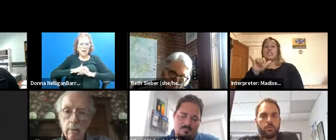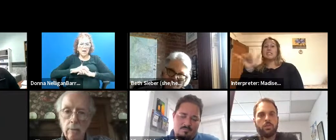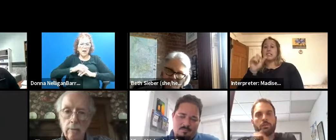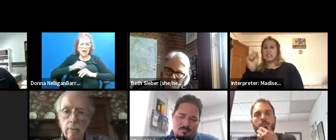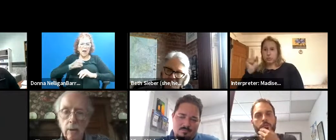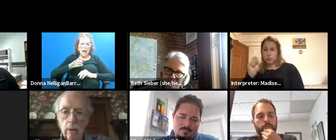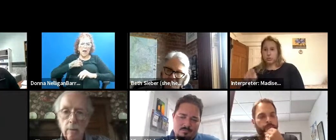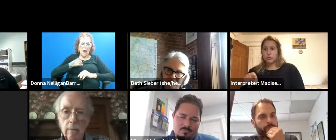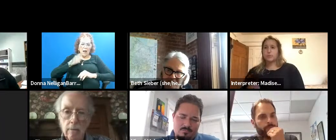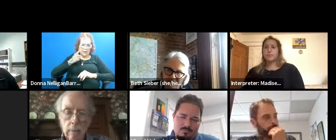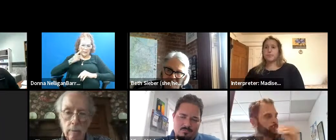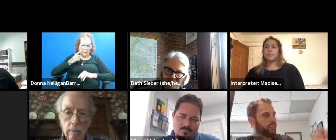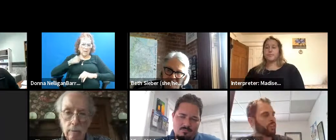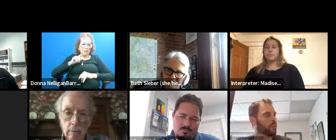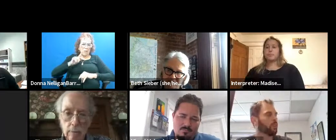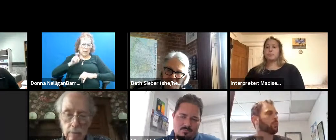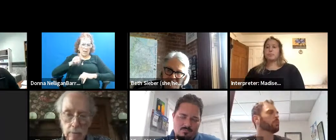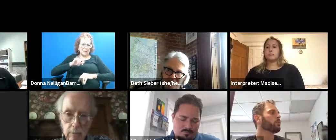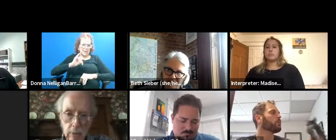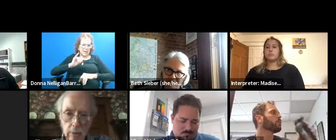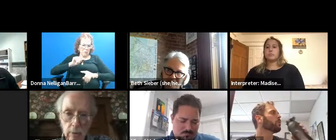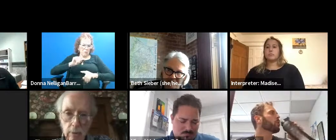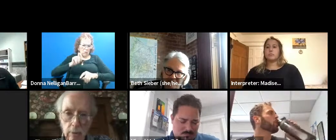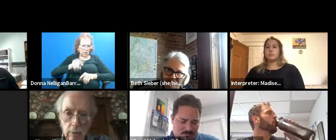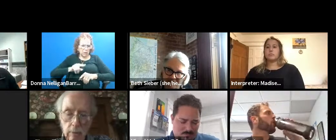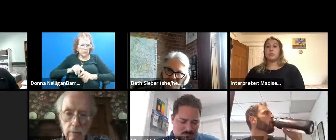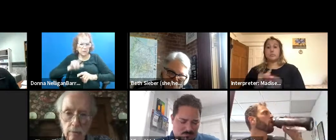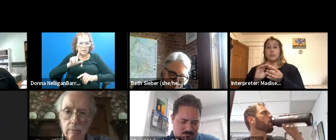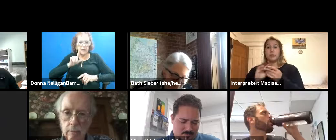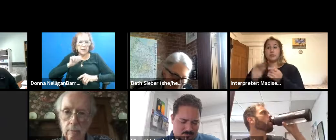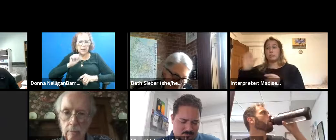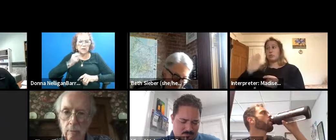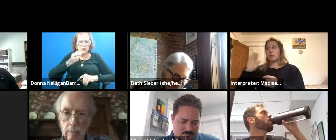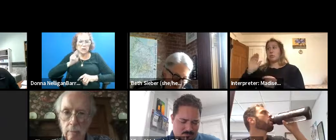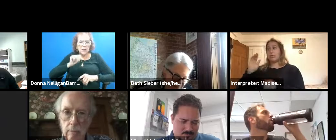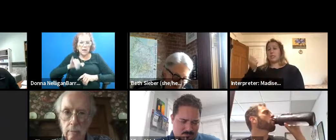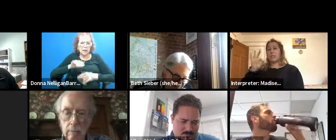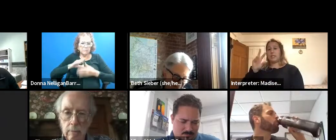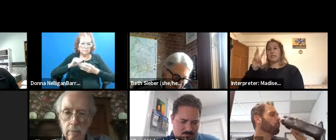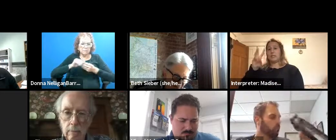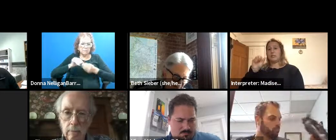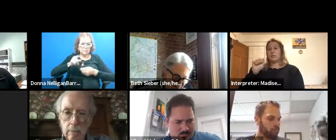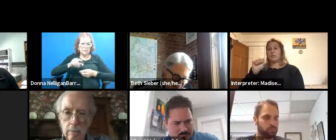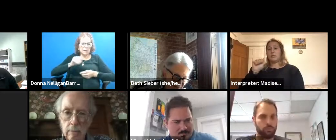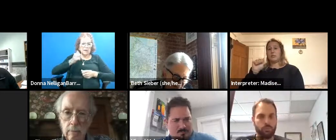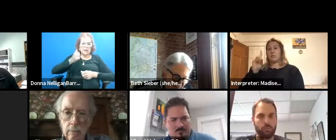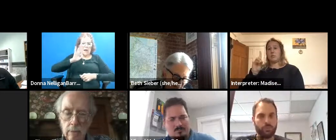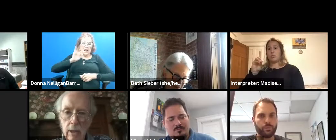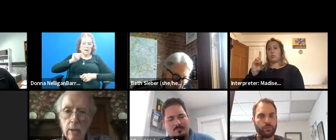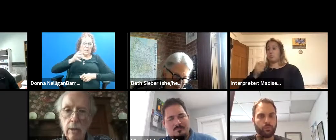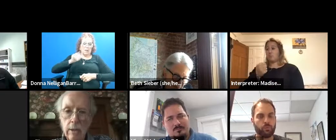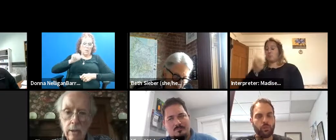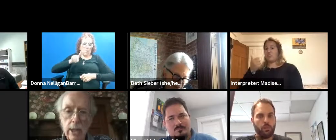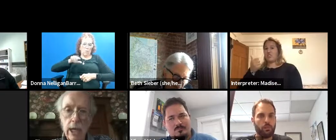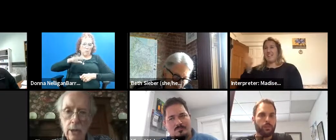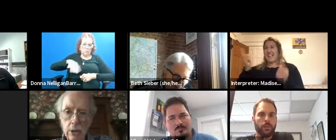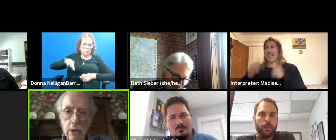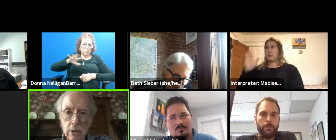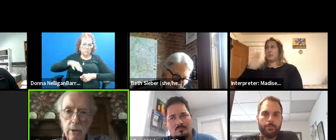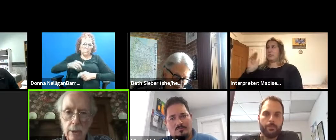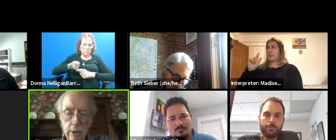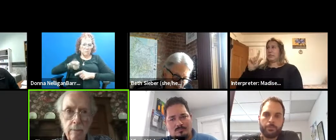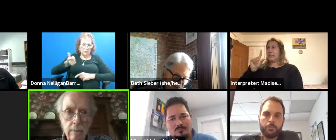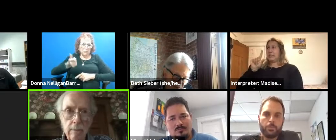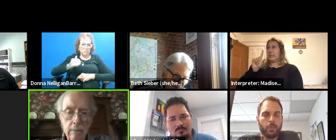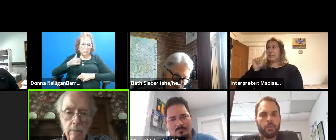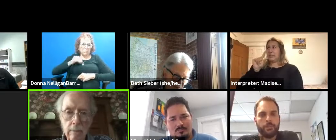mentioned, as was mentioned before, the 19th ward was cut out. And I think this happened in 2010. Yes, that's